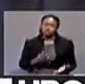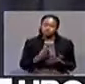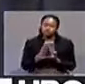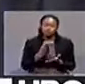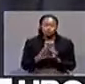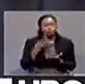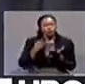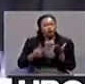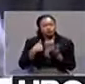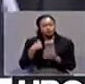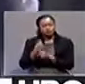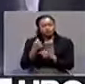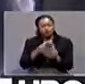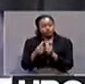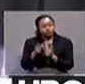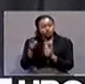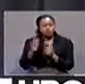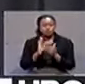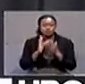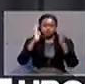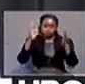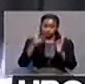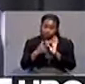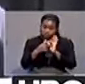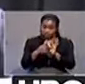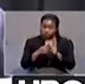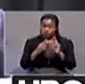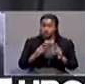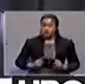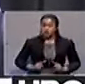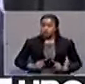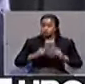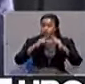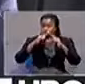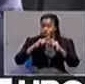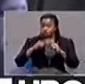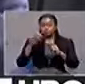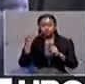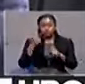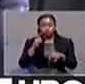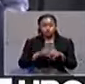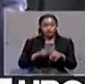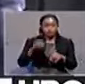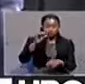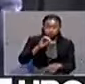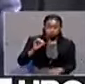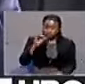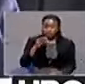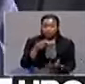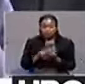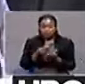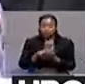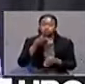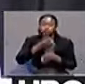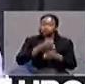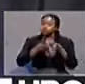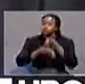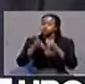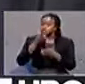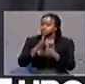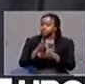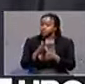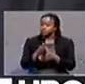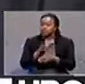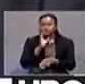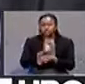Archbishop? With the Namugongo, when they were looking for money to build it, The church had some